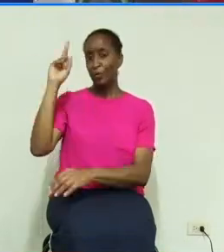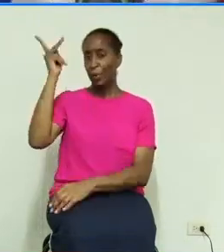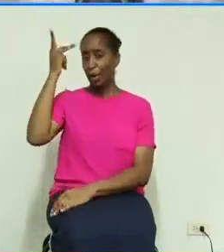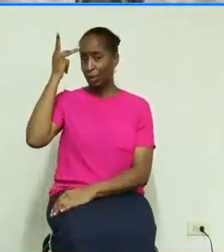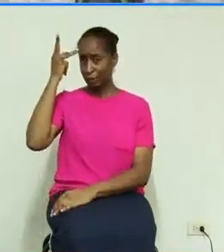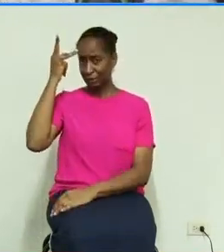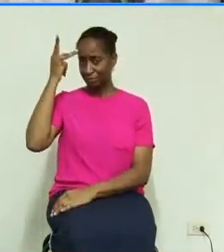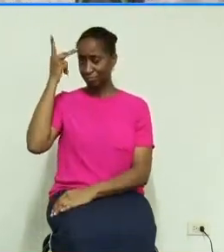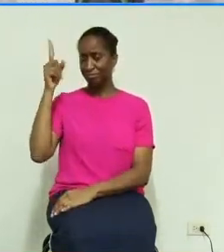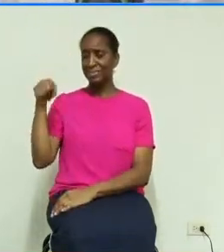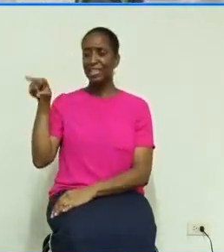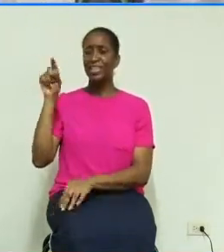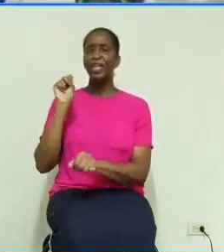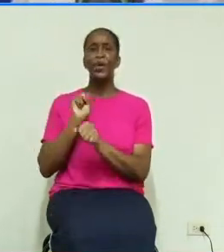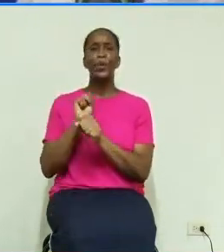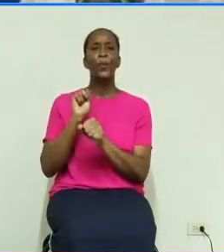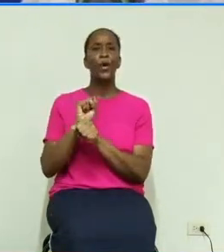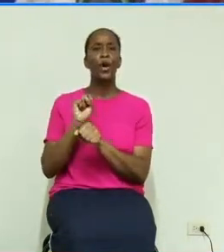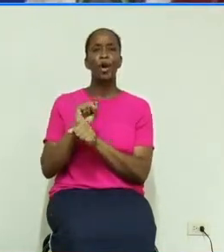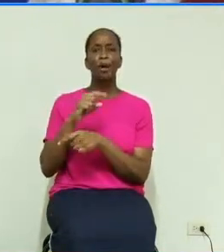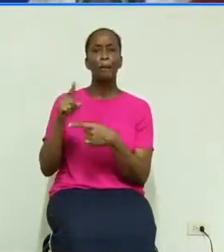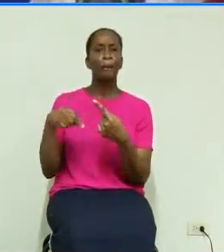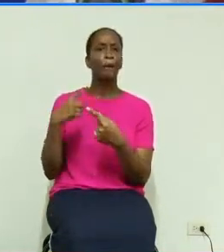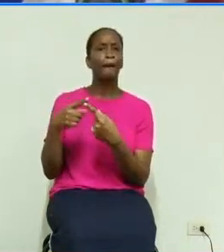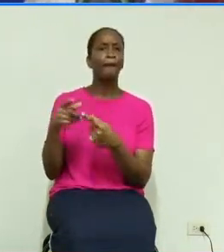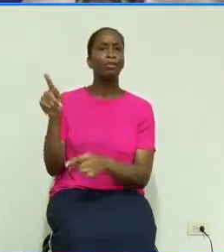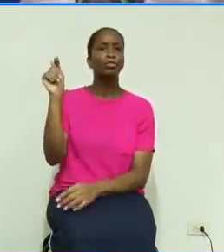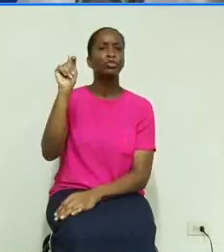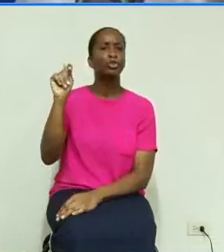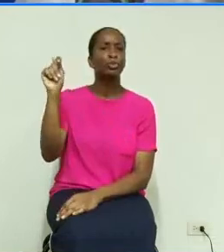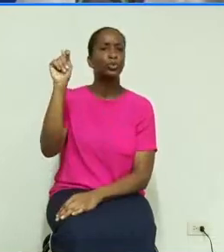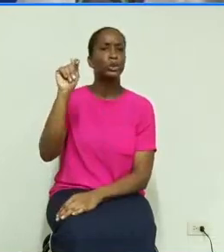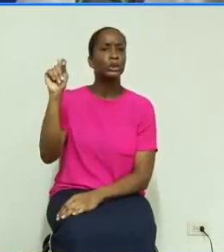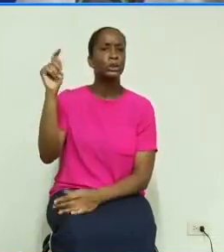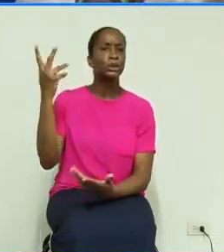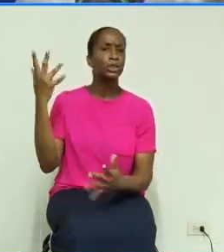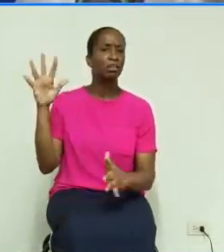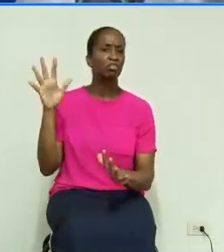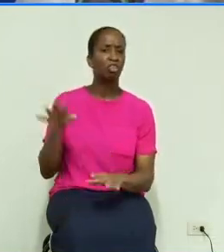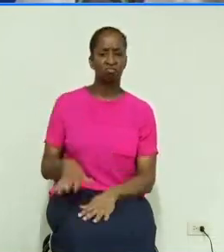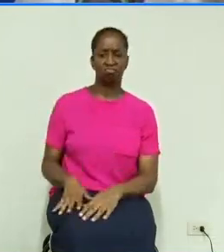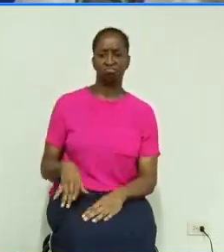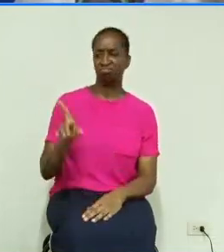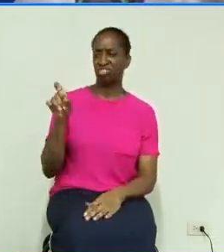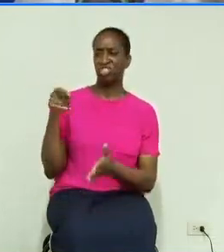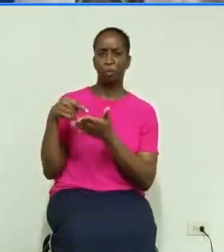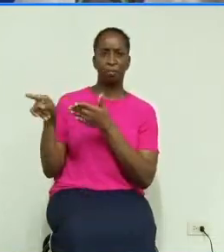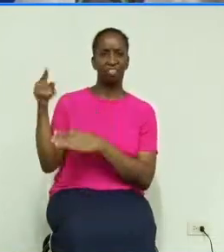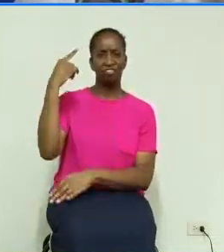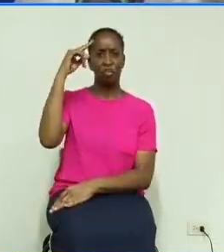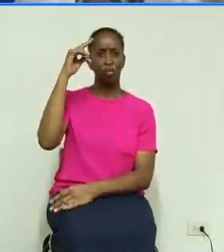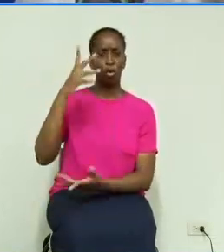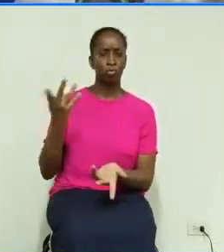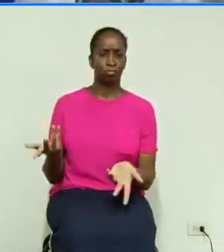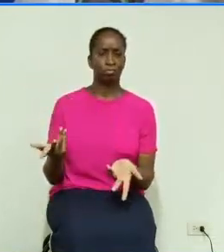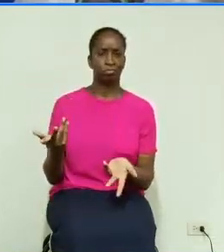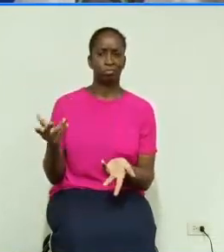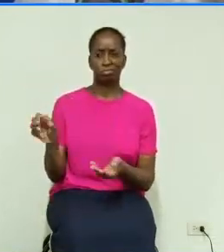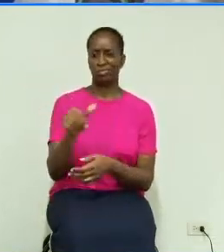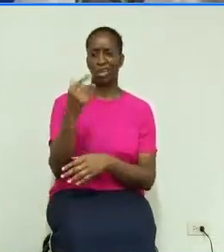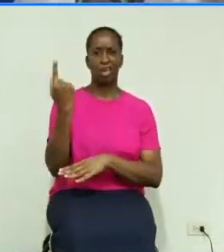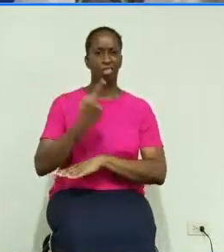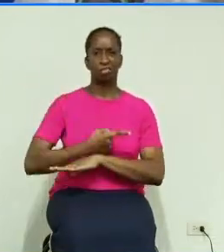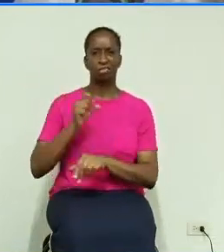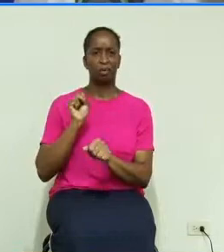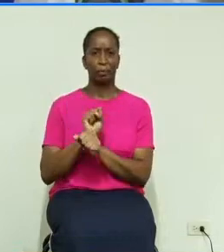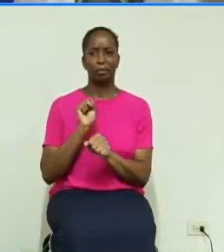why any lot of money should be given to them. The only time they work is Tuesdays. And I am